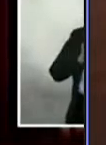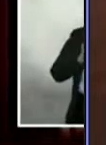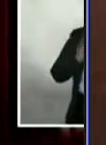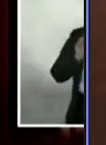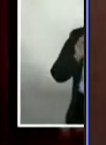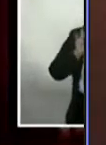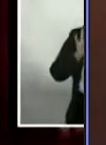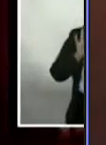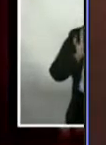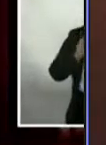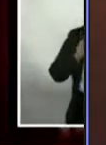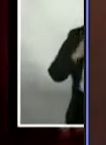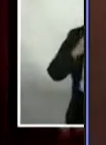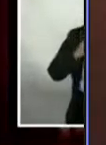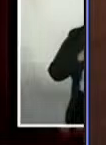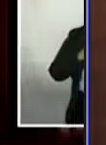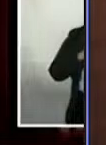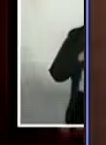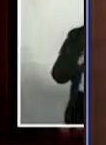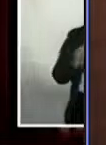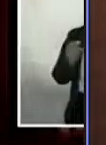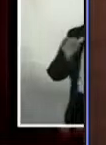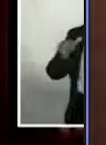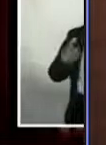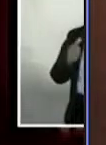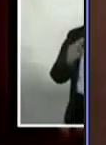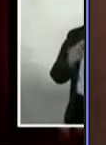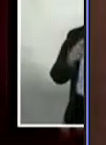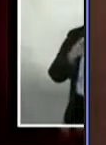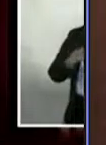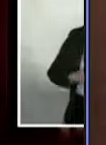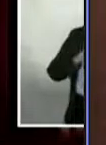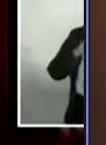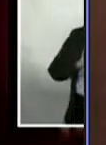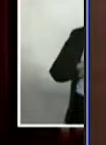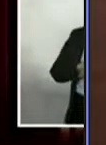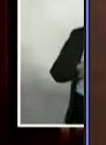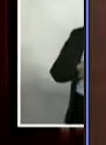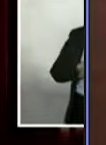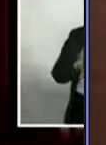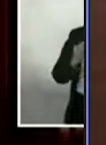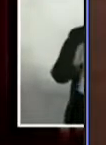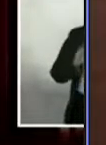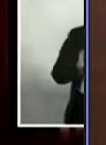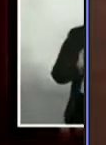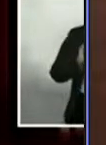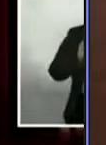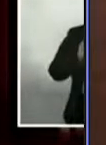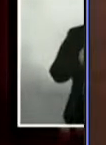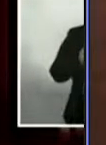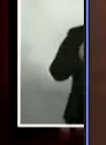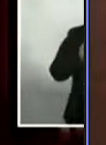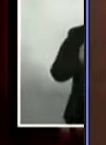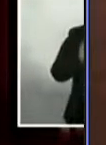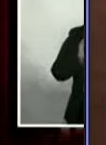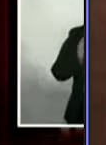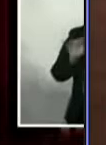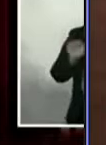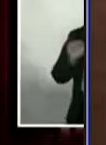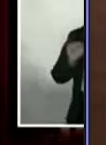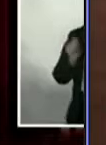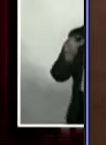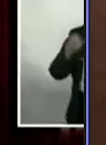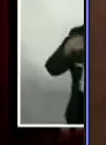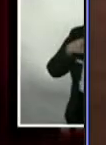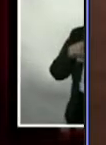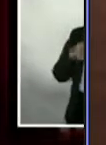but growing to 2,000 in the next 2 years. Blythedale Coastal Resorts, 800 million investment. Capita BPO